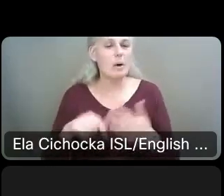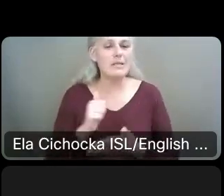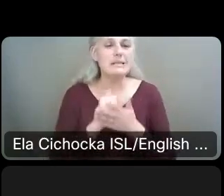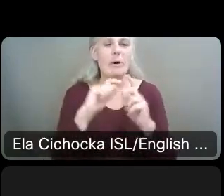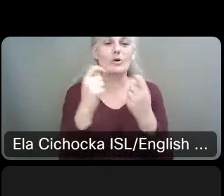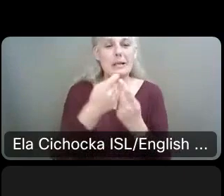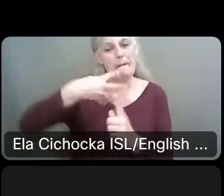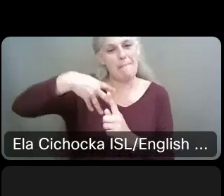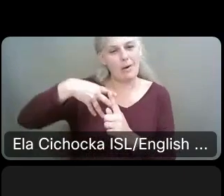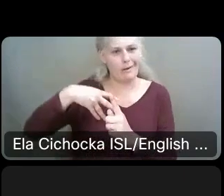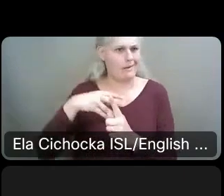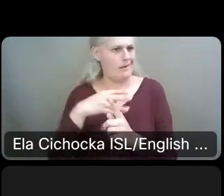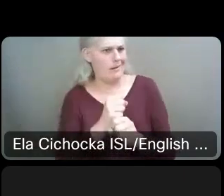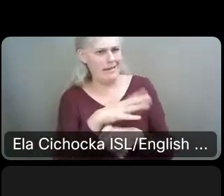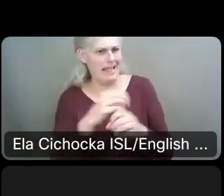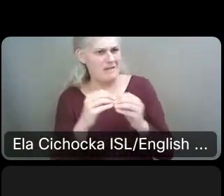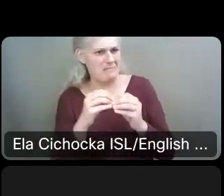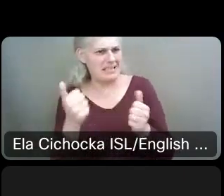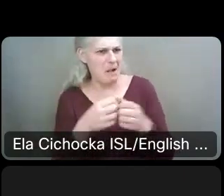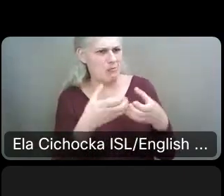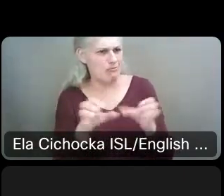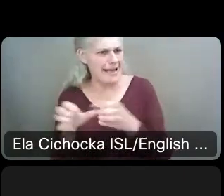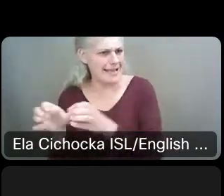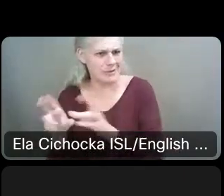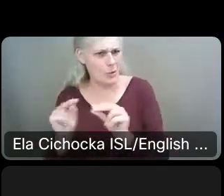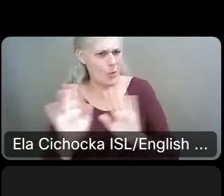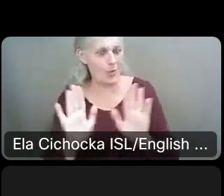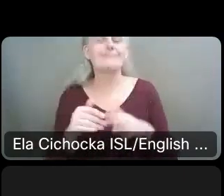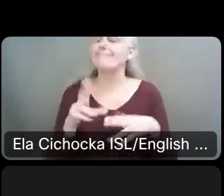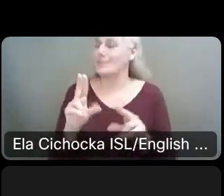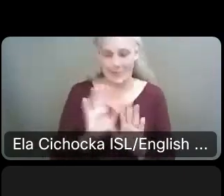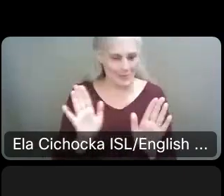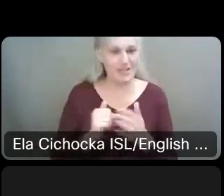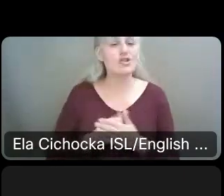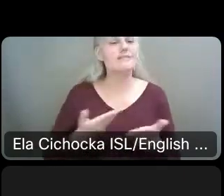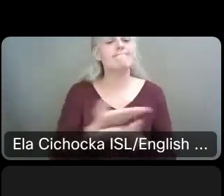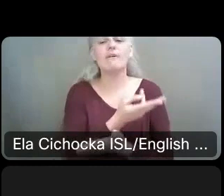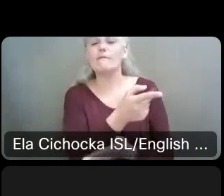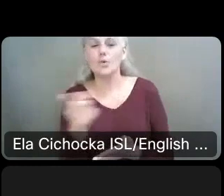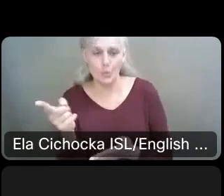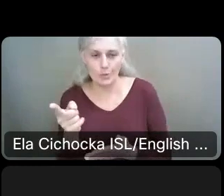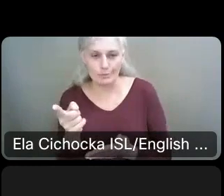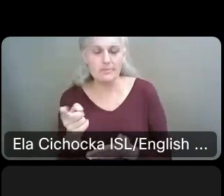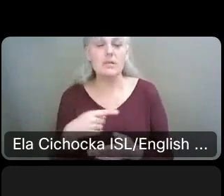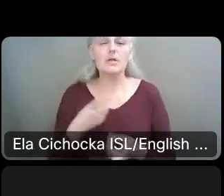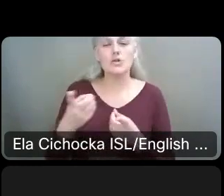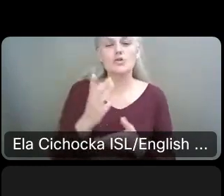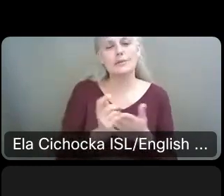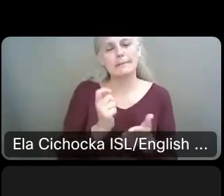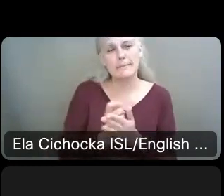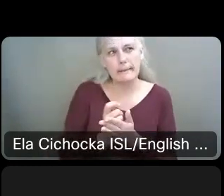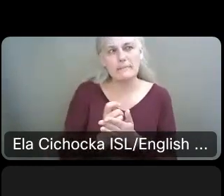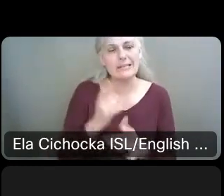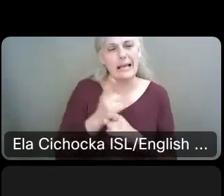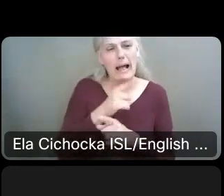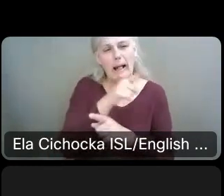in the background are thinking, wait, she never said anything about a breakout room. I'm not going to put you into breakout rooms now, but I just do this sometimes to just